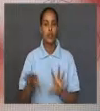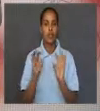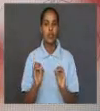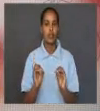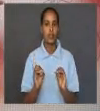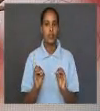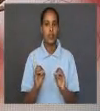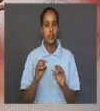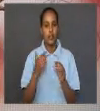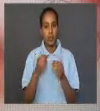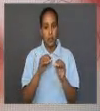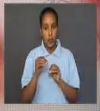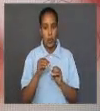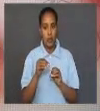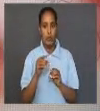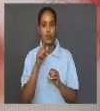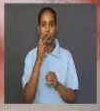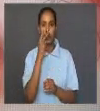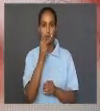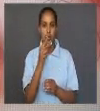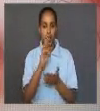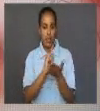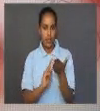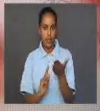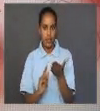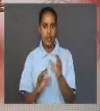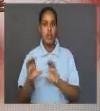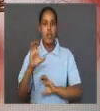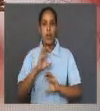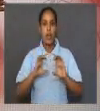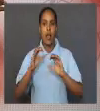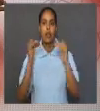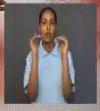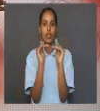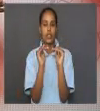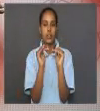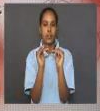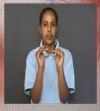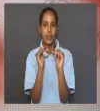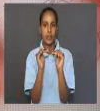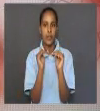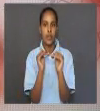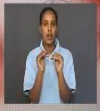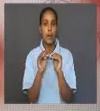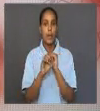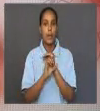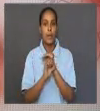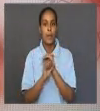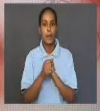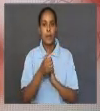Students, in a moment, you will see a list of chemical equations. Based on